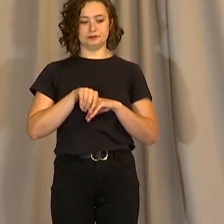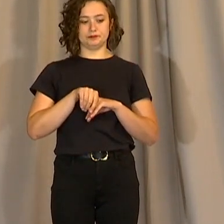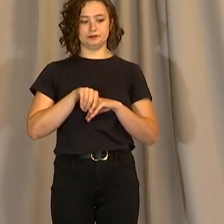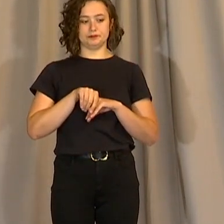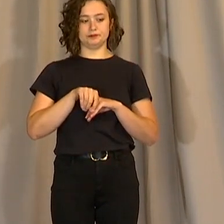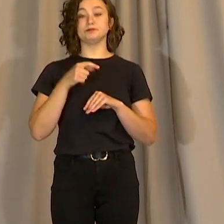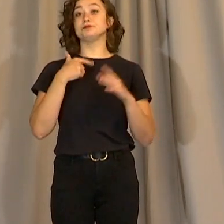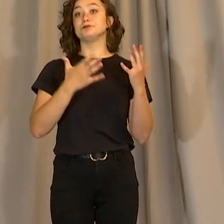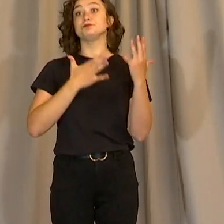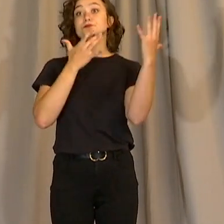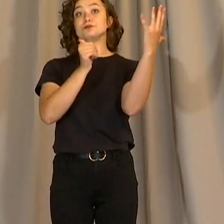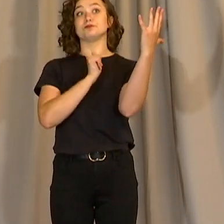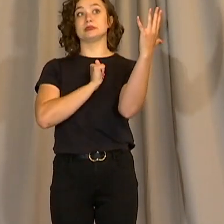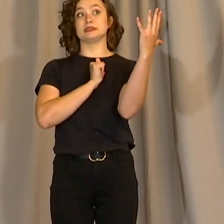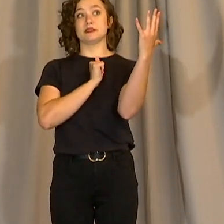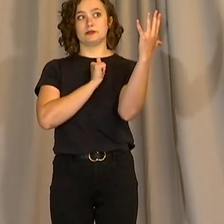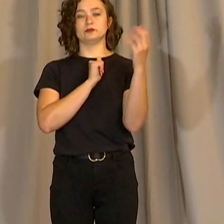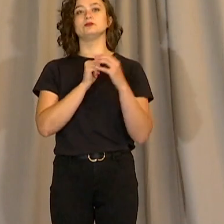I'm offering myself